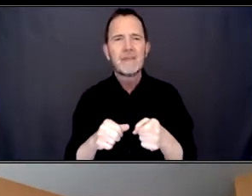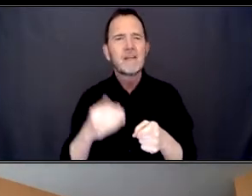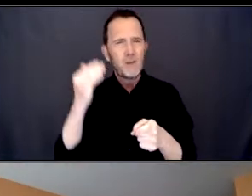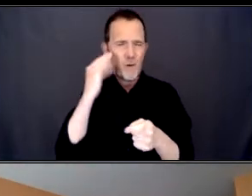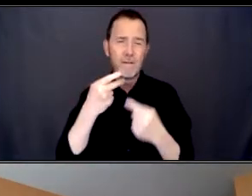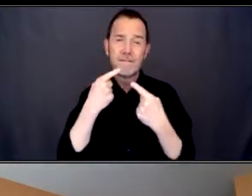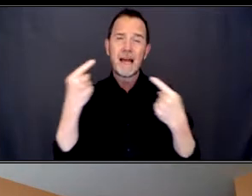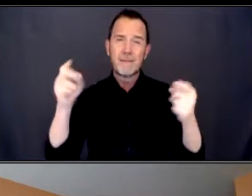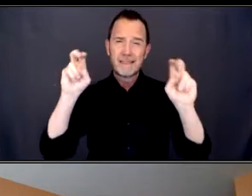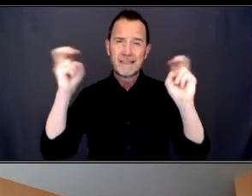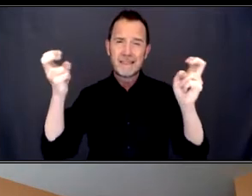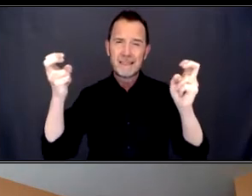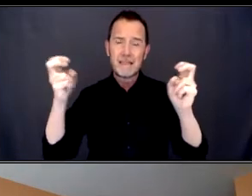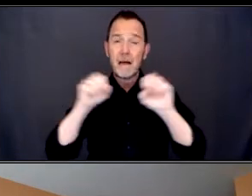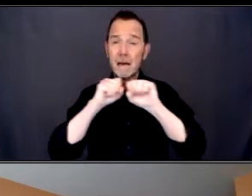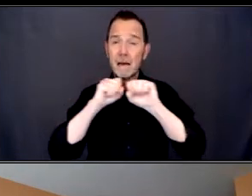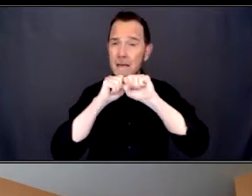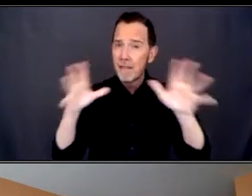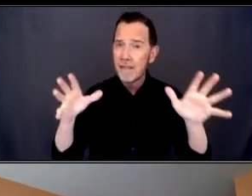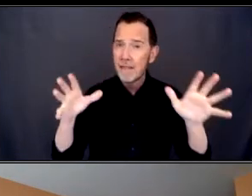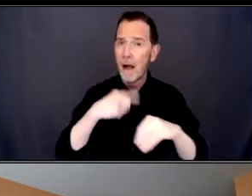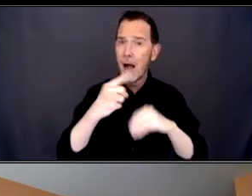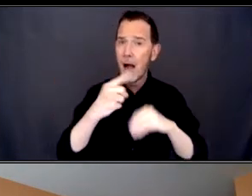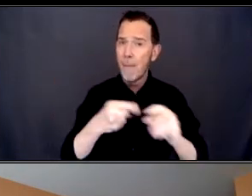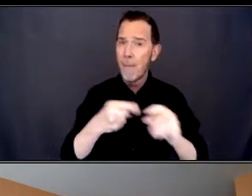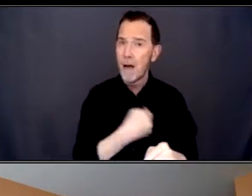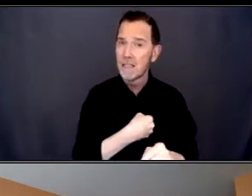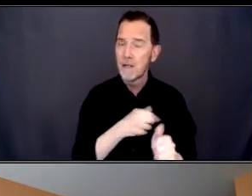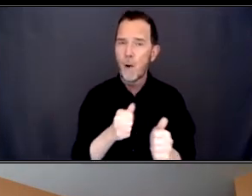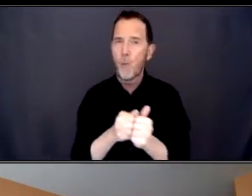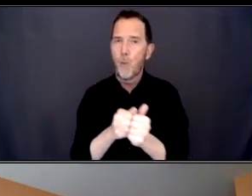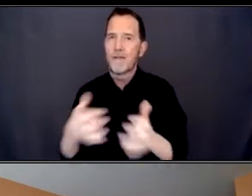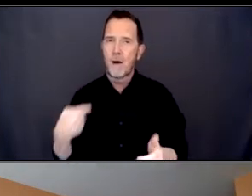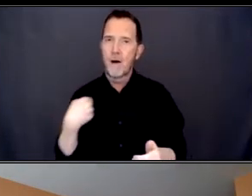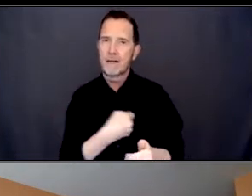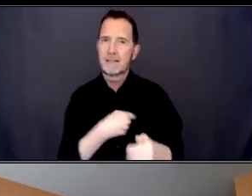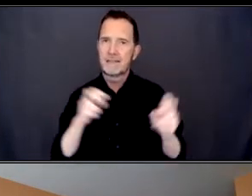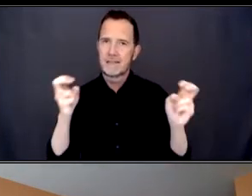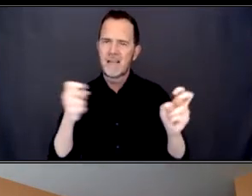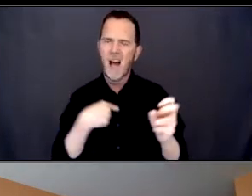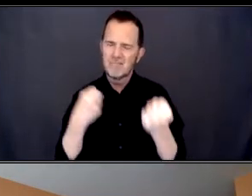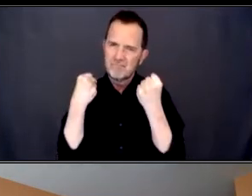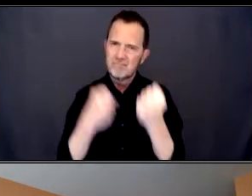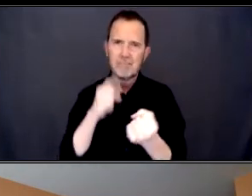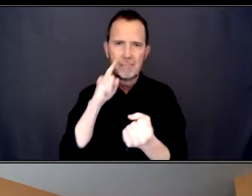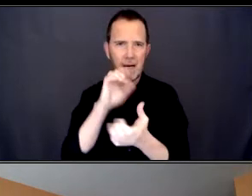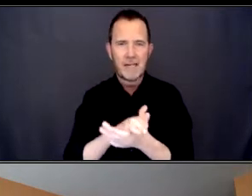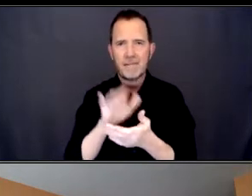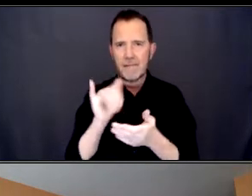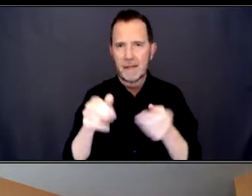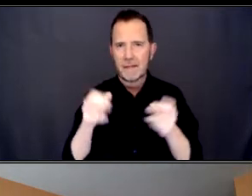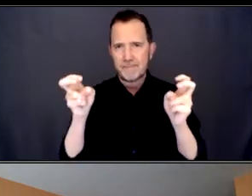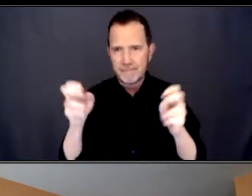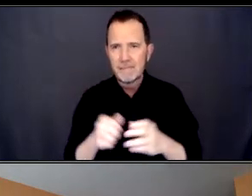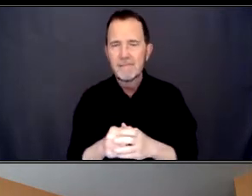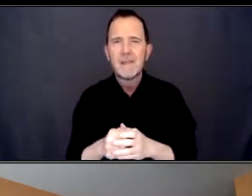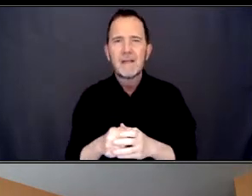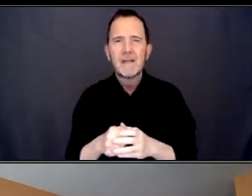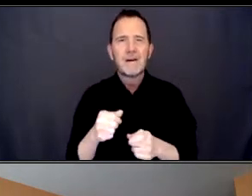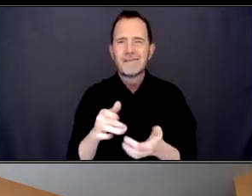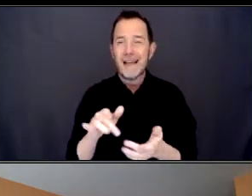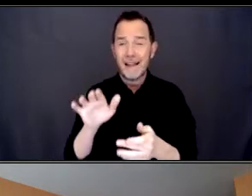us. And it was very important to us that we engage and learn from the community so that we could really create an experience